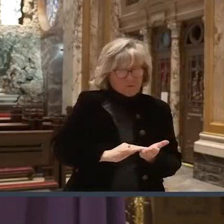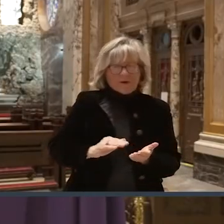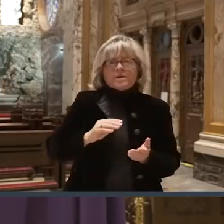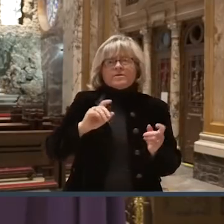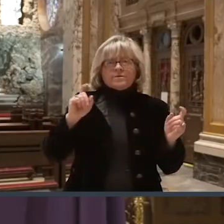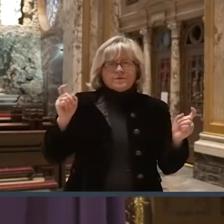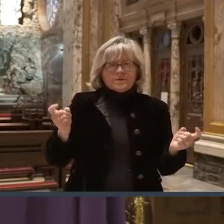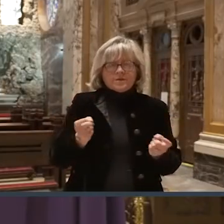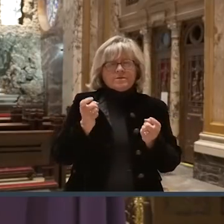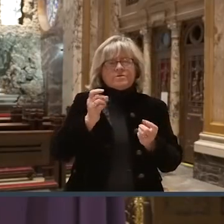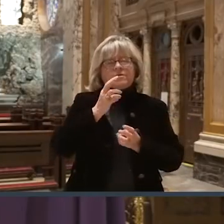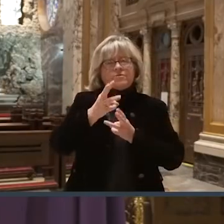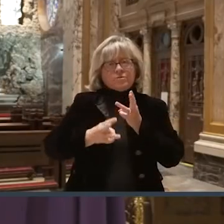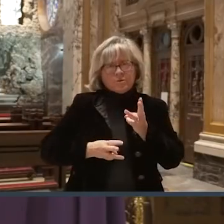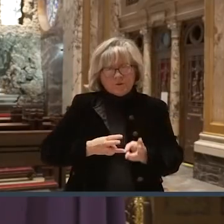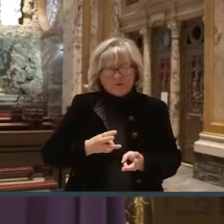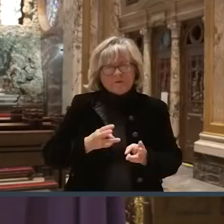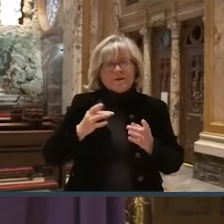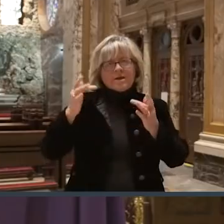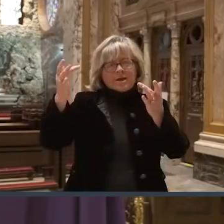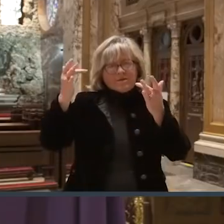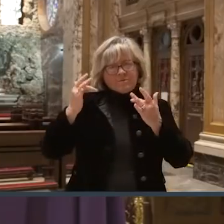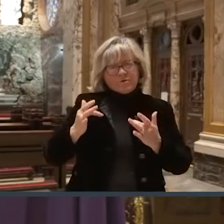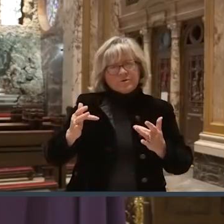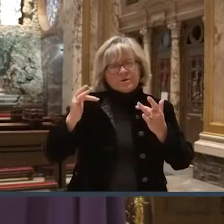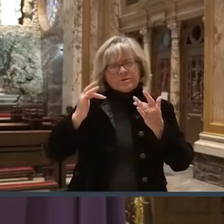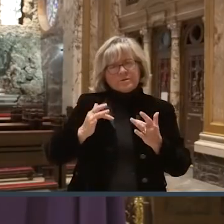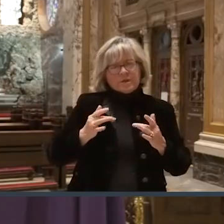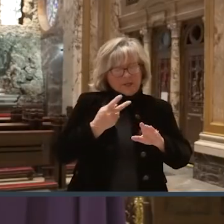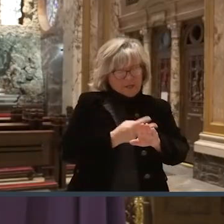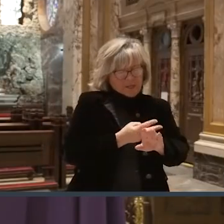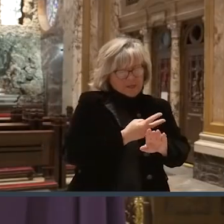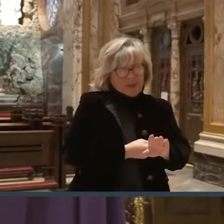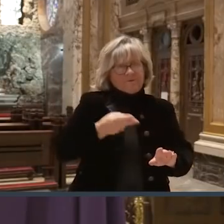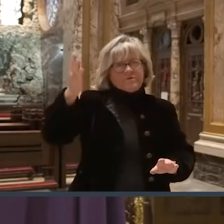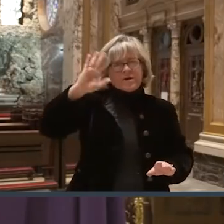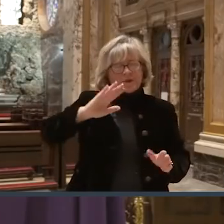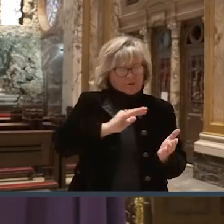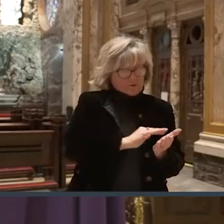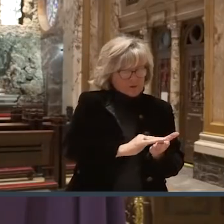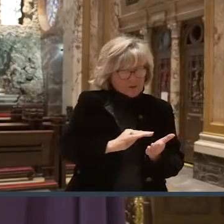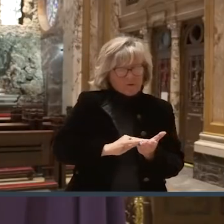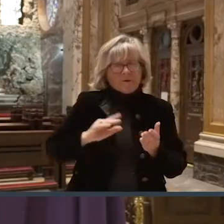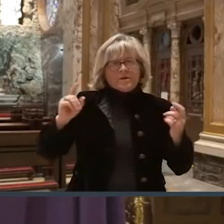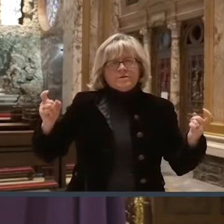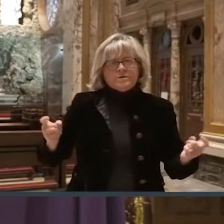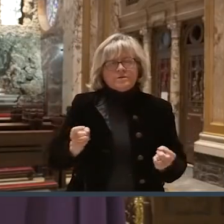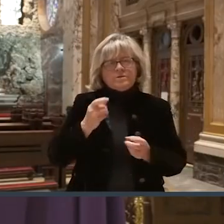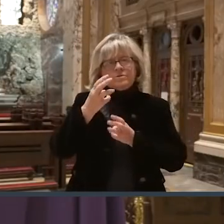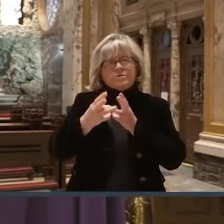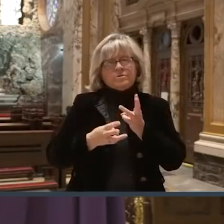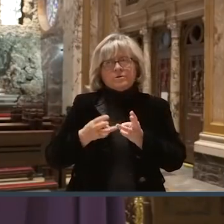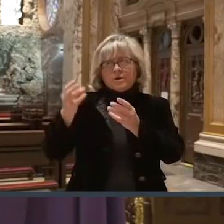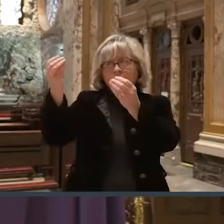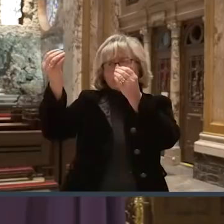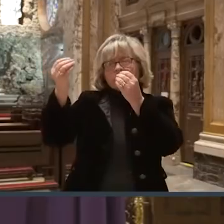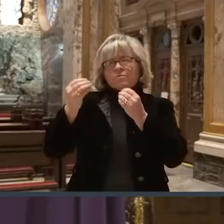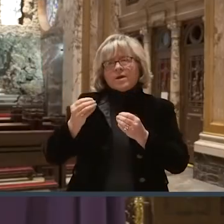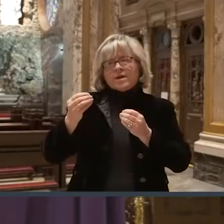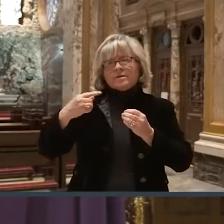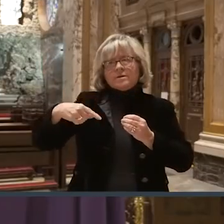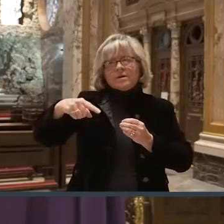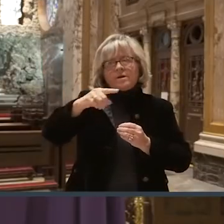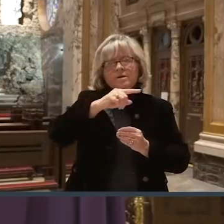of the world. Have mercy on us. Lamb of God, you take away the sins of the world.